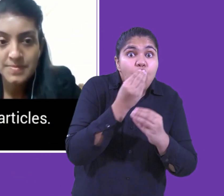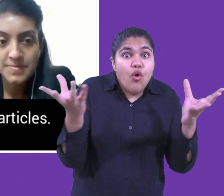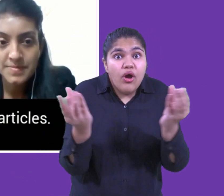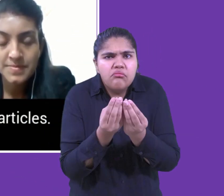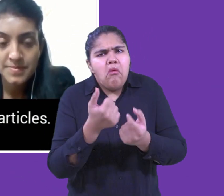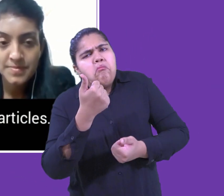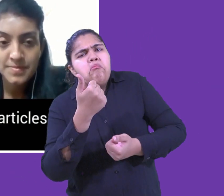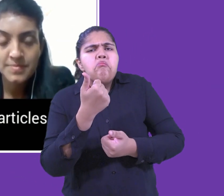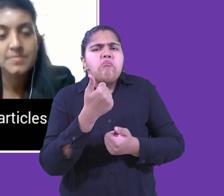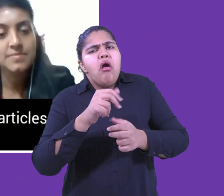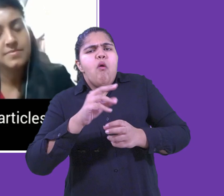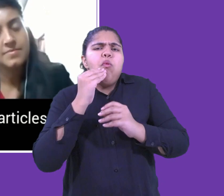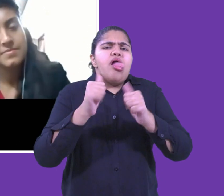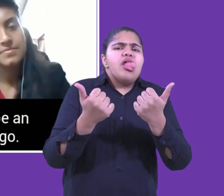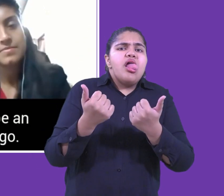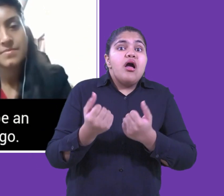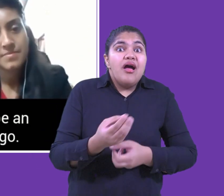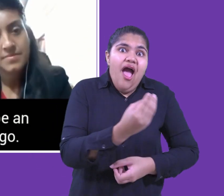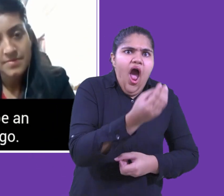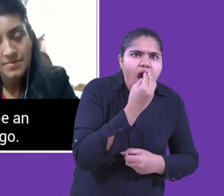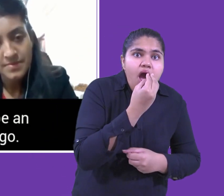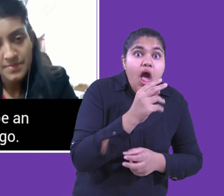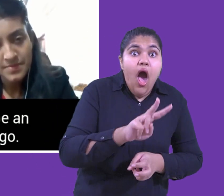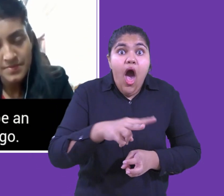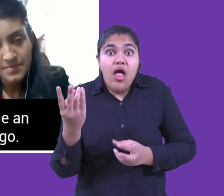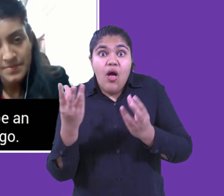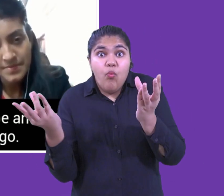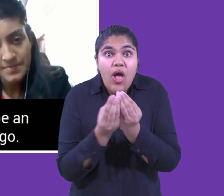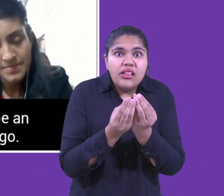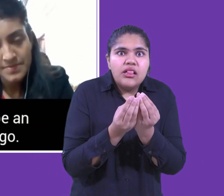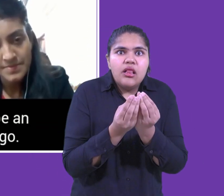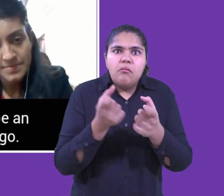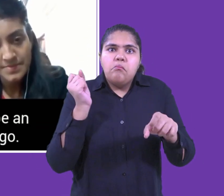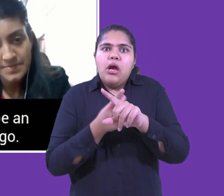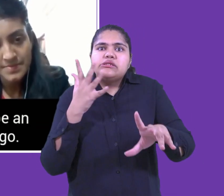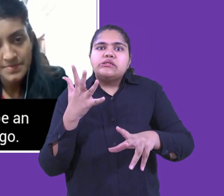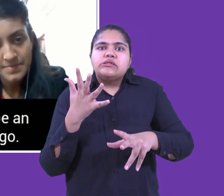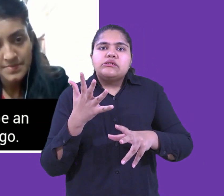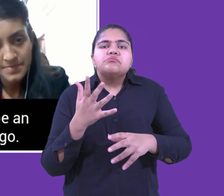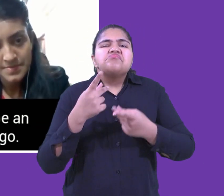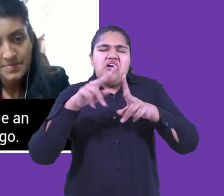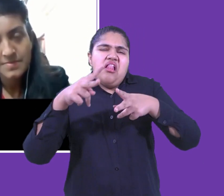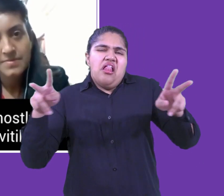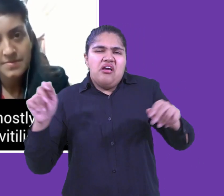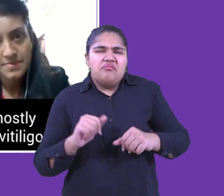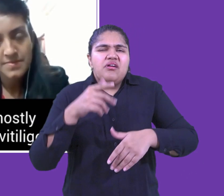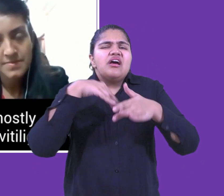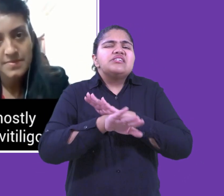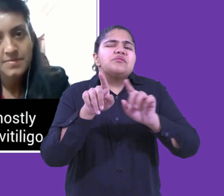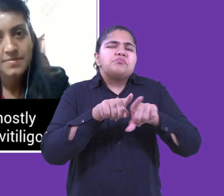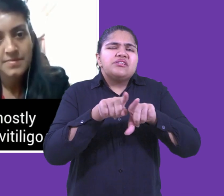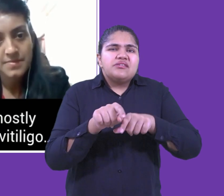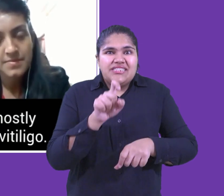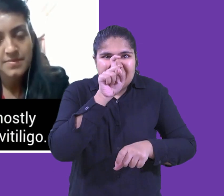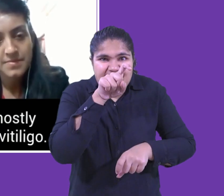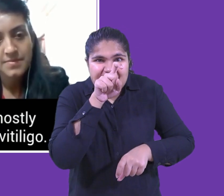articles. By and large, entire seafood is considered to be an aggravating factor in vitiligo. Poultry,